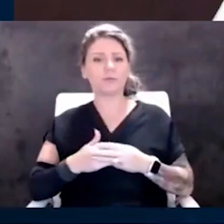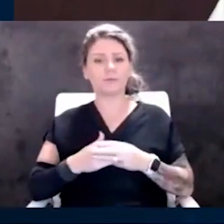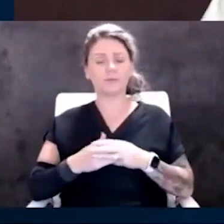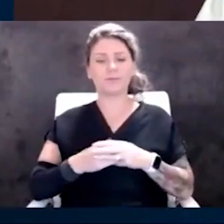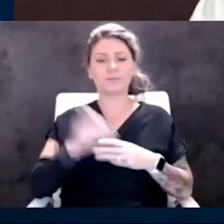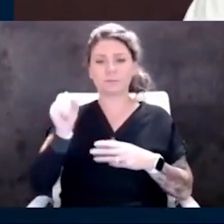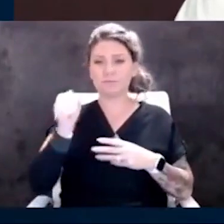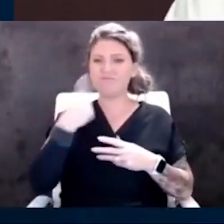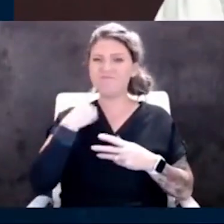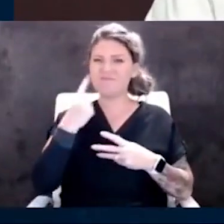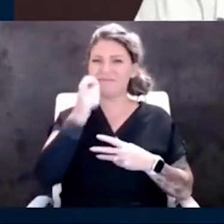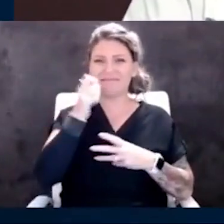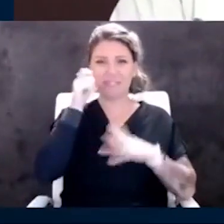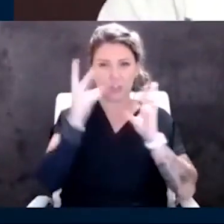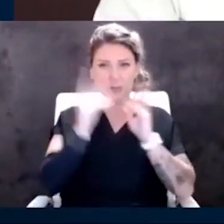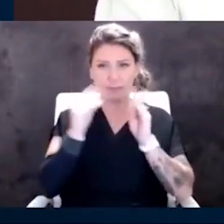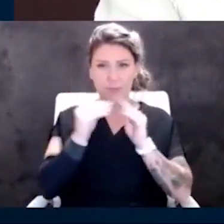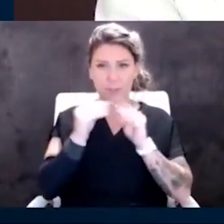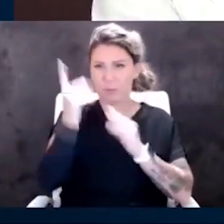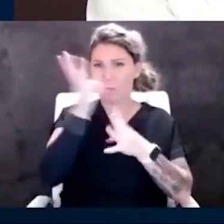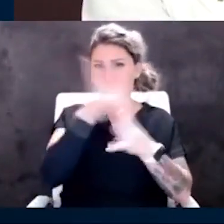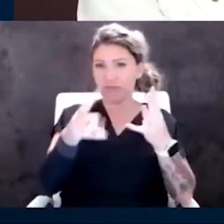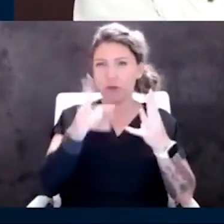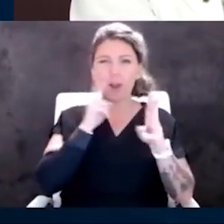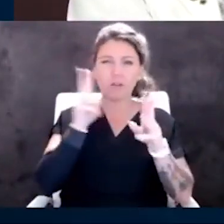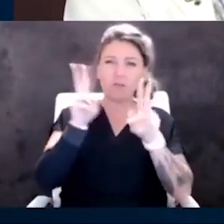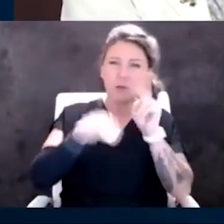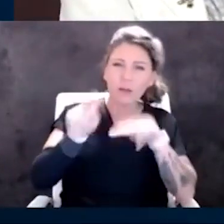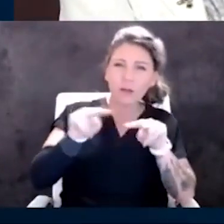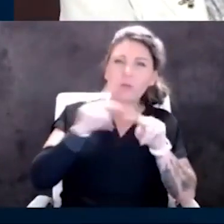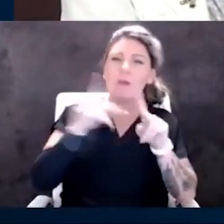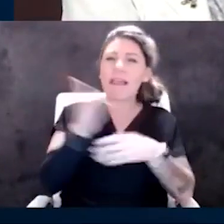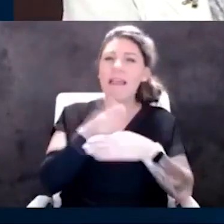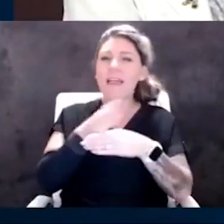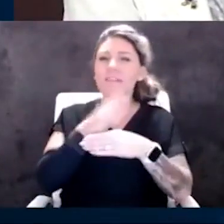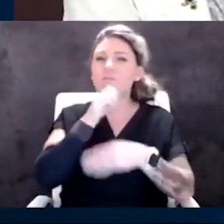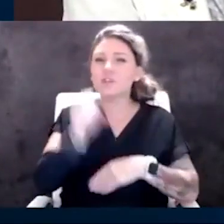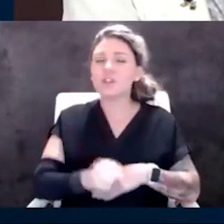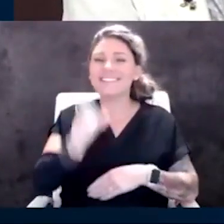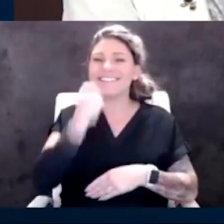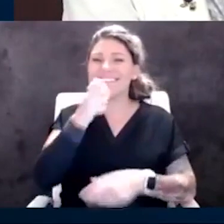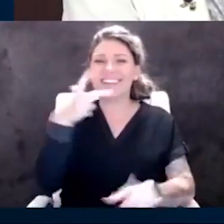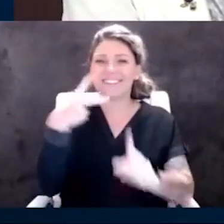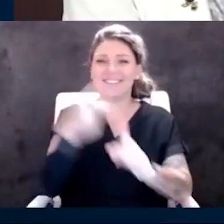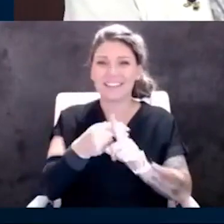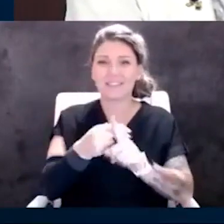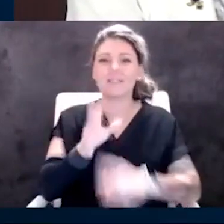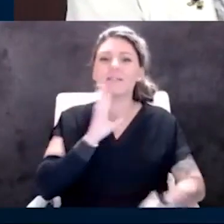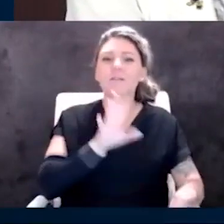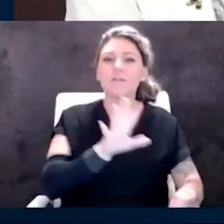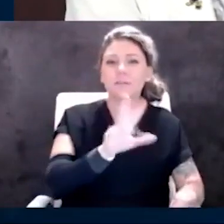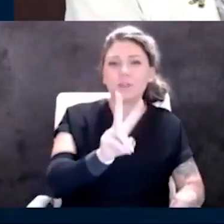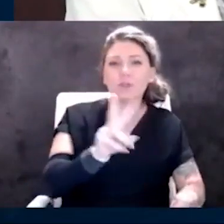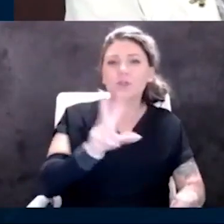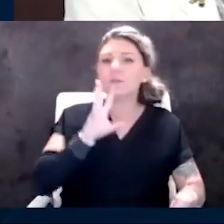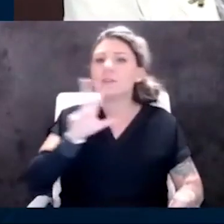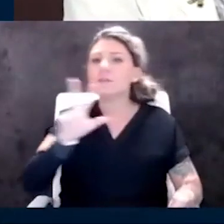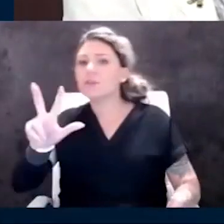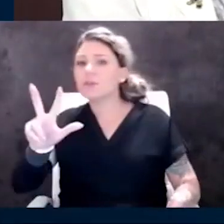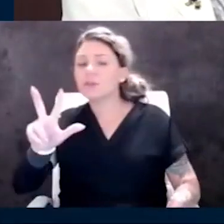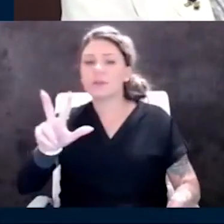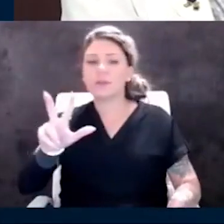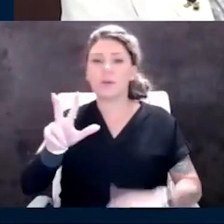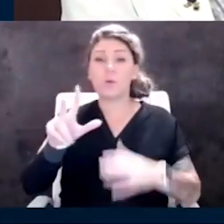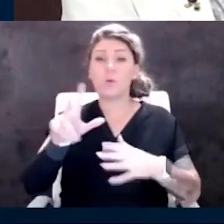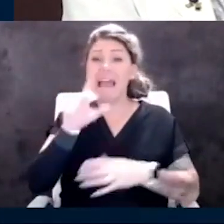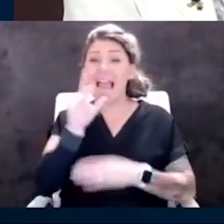we had one of our graphs that looked at what's the average age of the unvaccinated patient, 52, 53. What's the average age of the vaccinated patient? It's